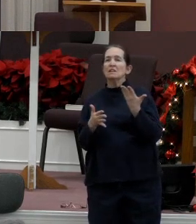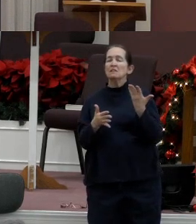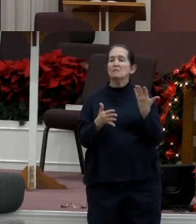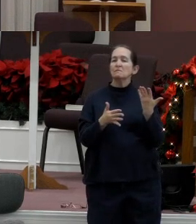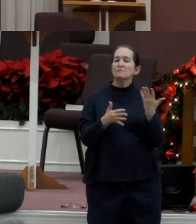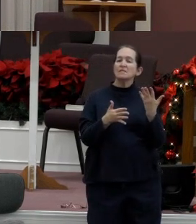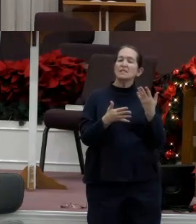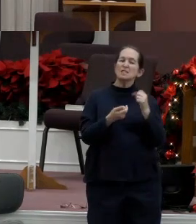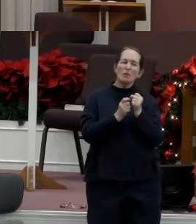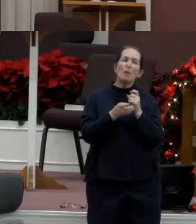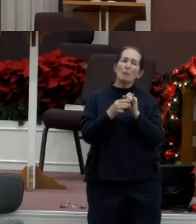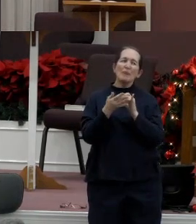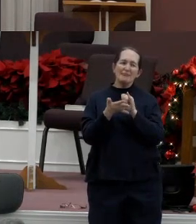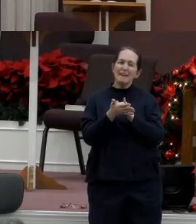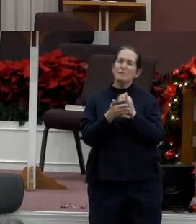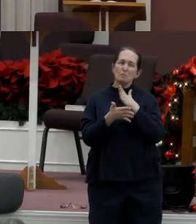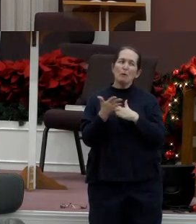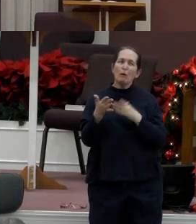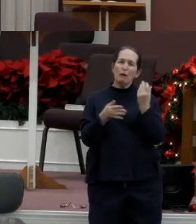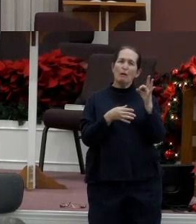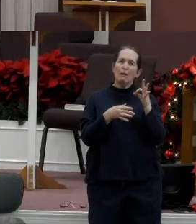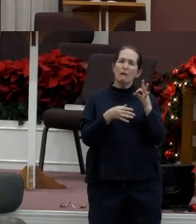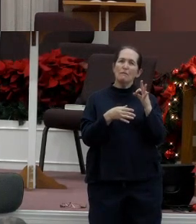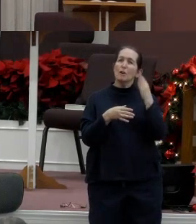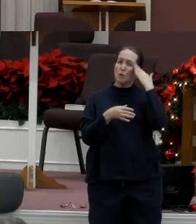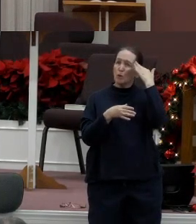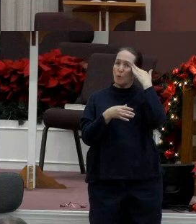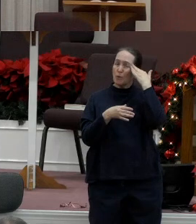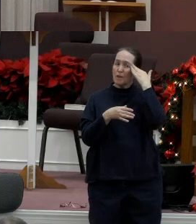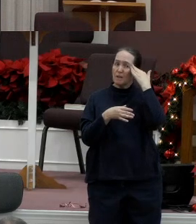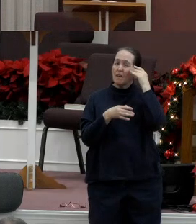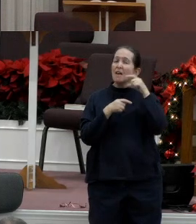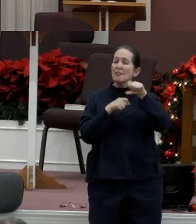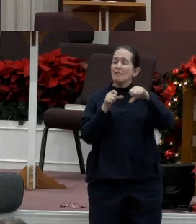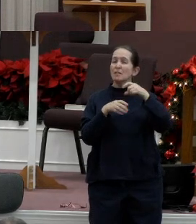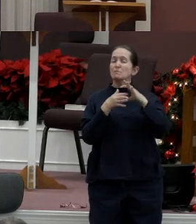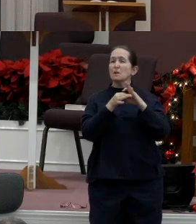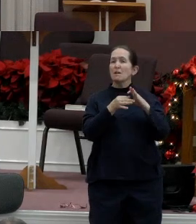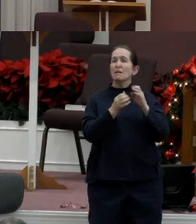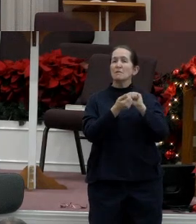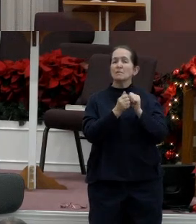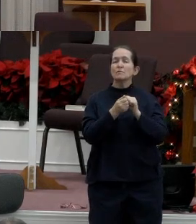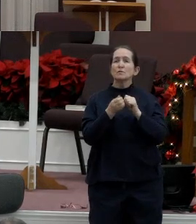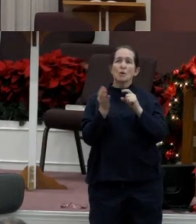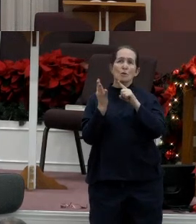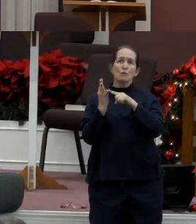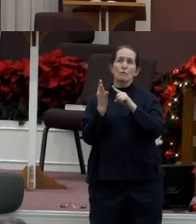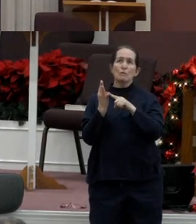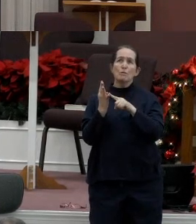But that's part of it. Of knowing the fellowship of his suffering. And then the fourth